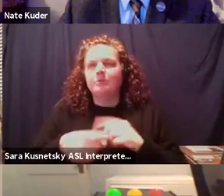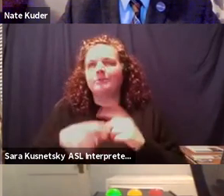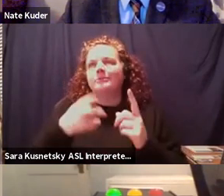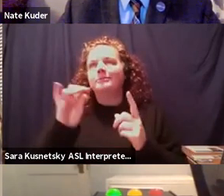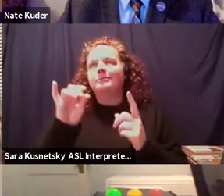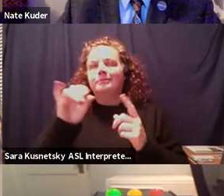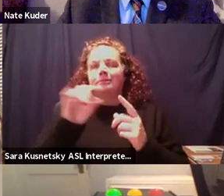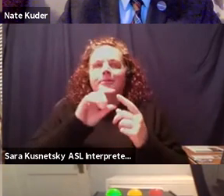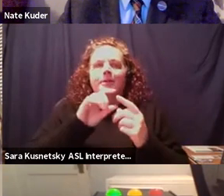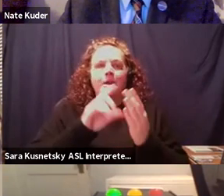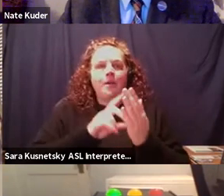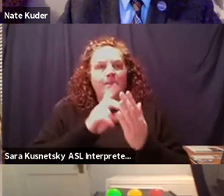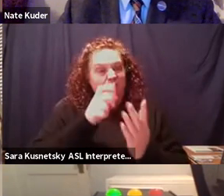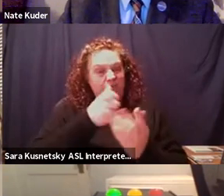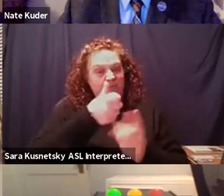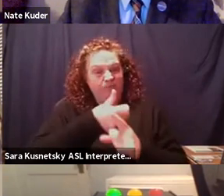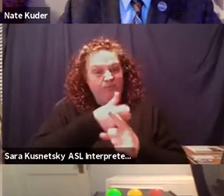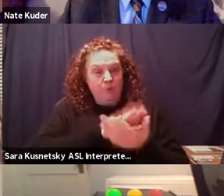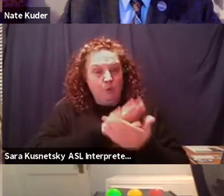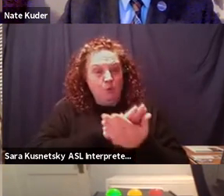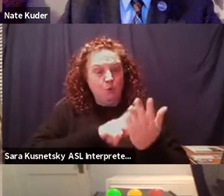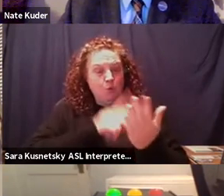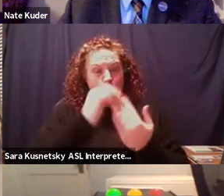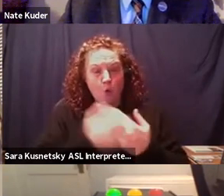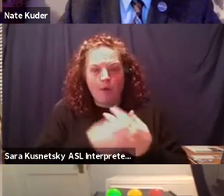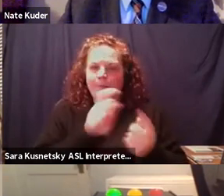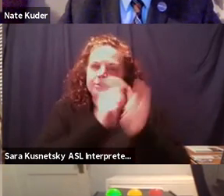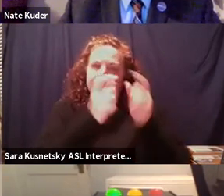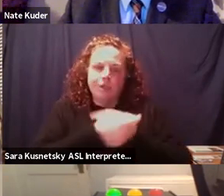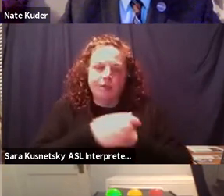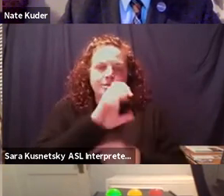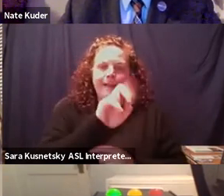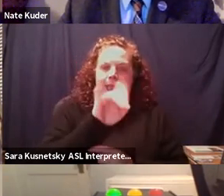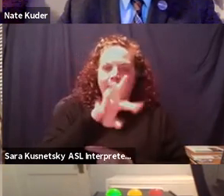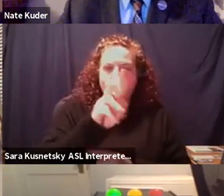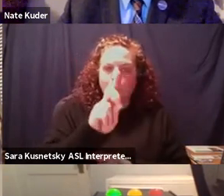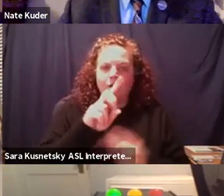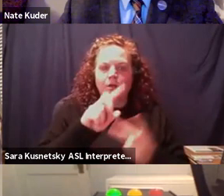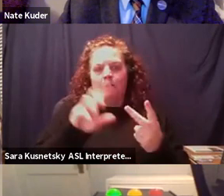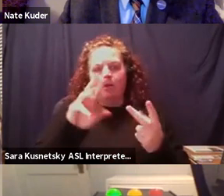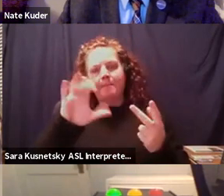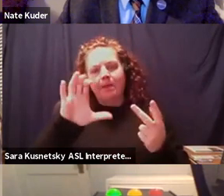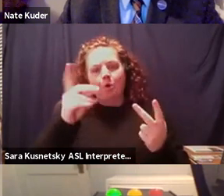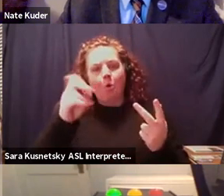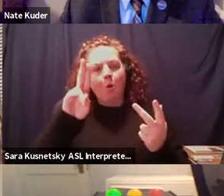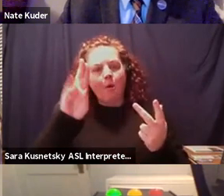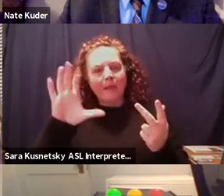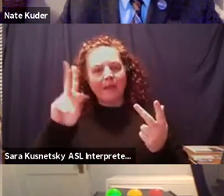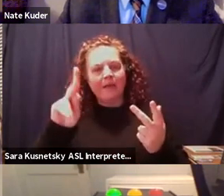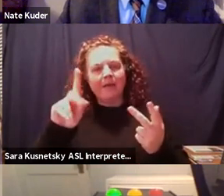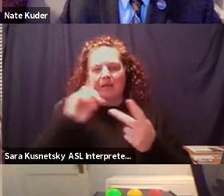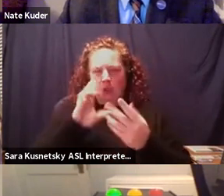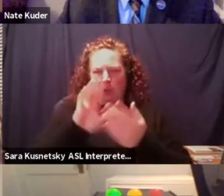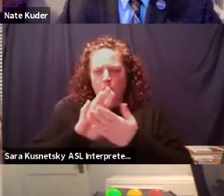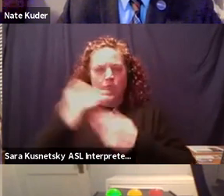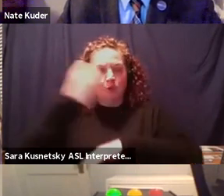their programming, the Edwards School or the McCormick School, which we closed, or really big adjustments. But